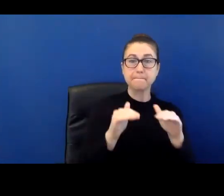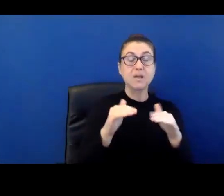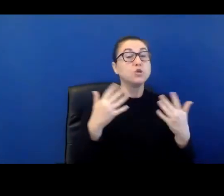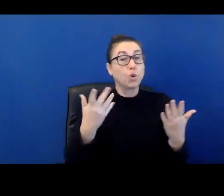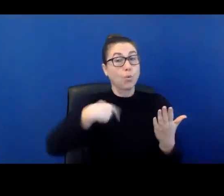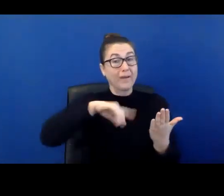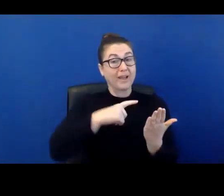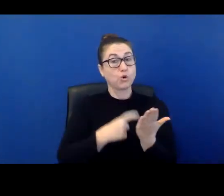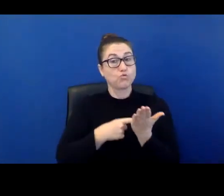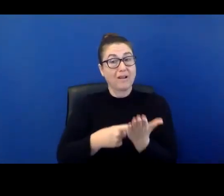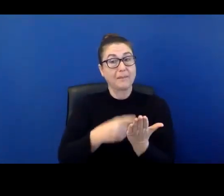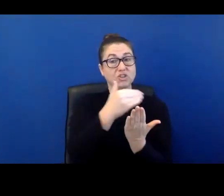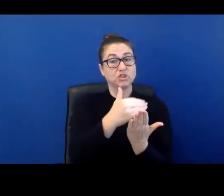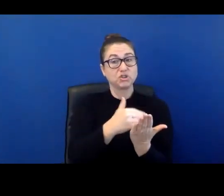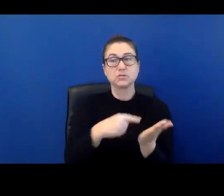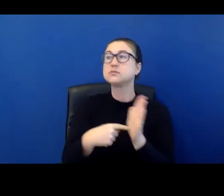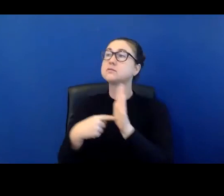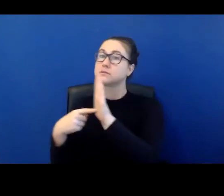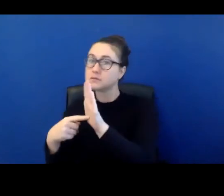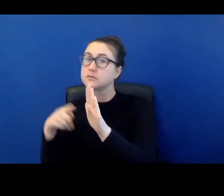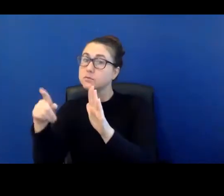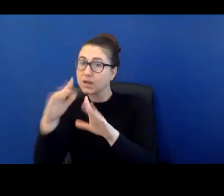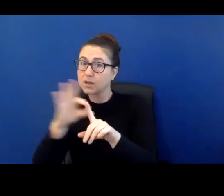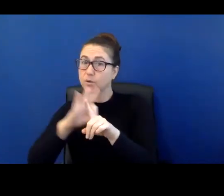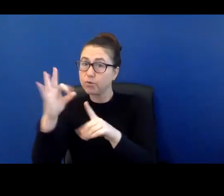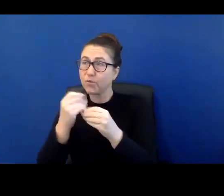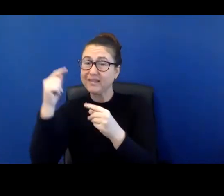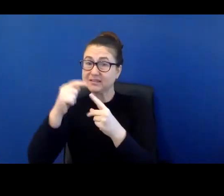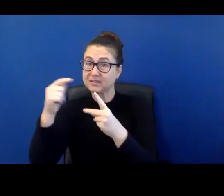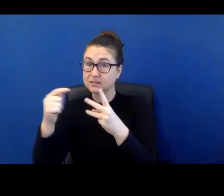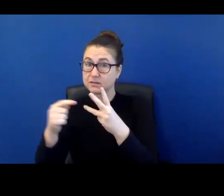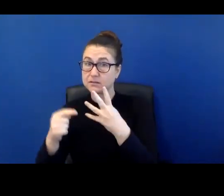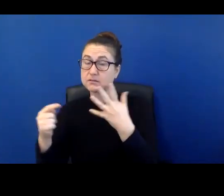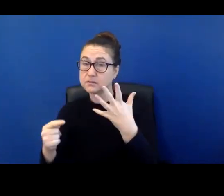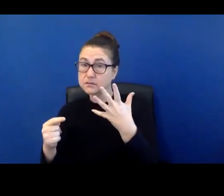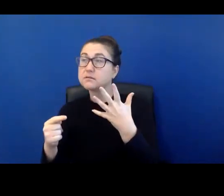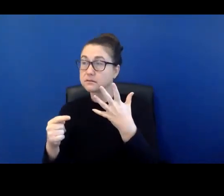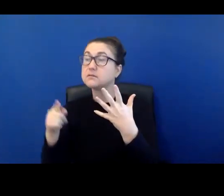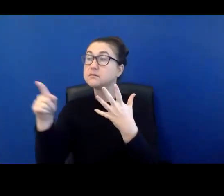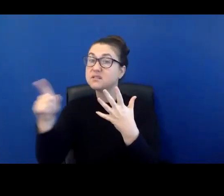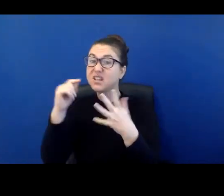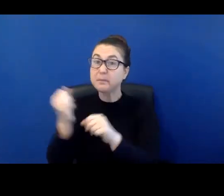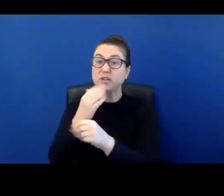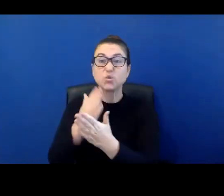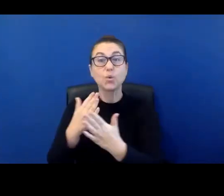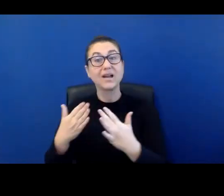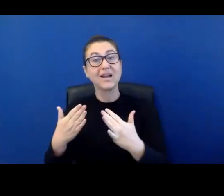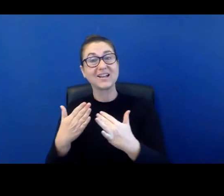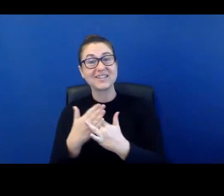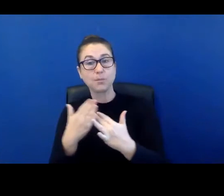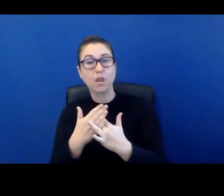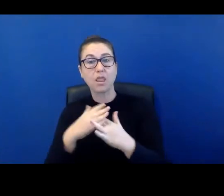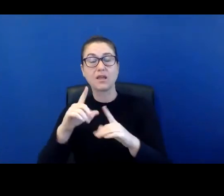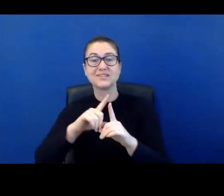to be better in the way in which they use and make available accessible digital